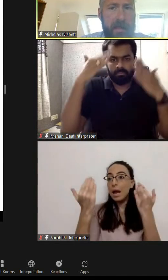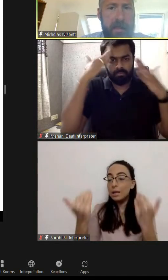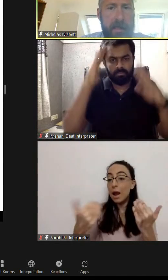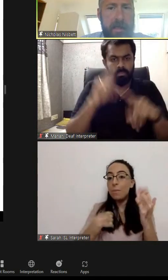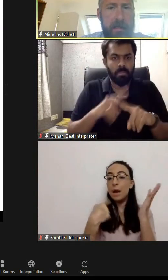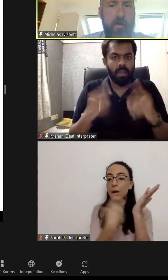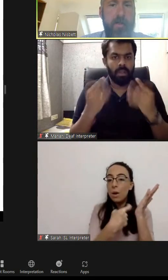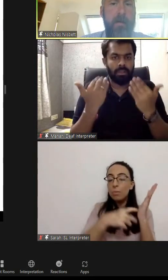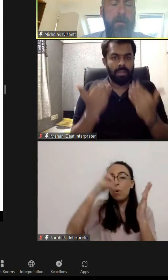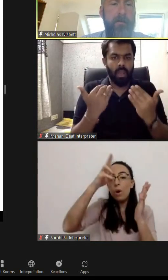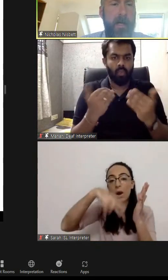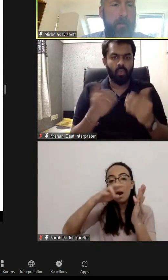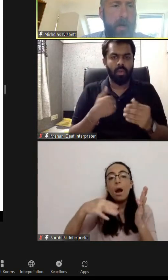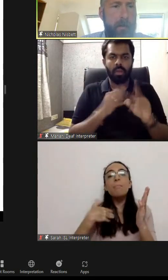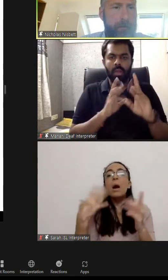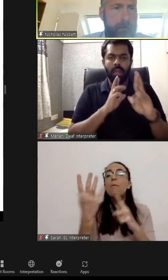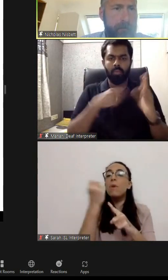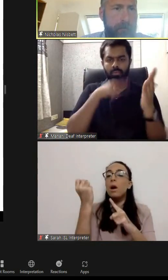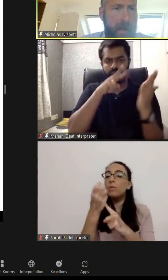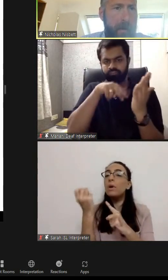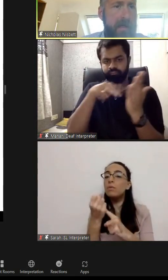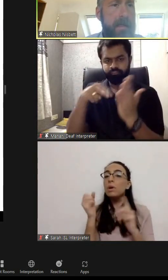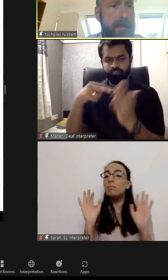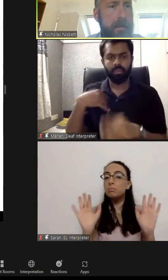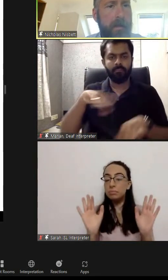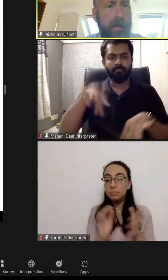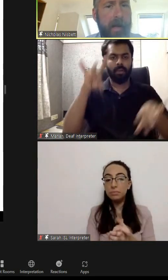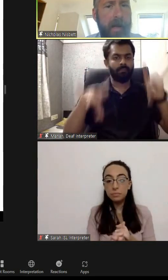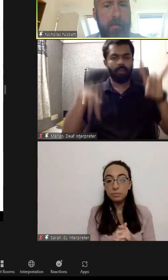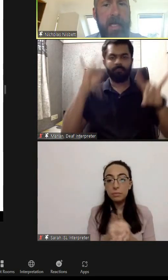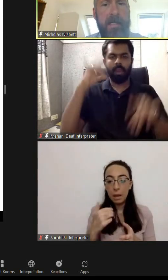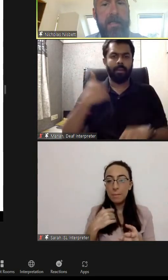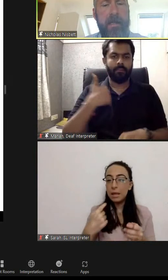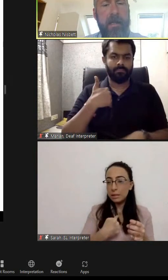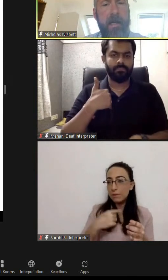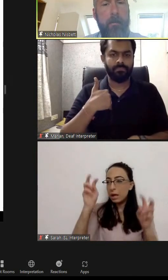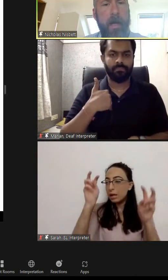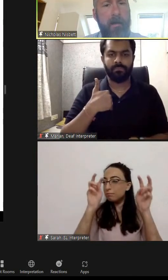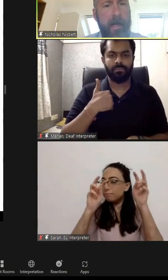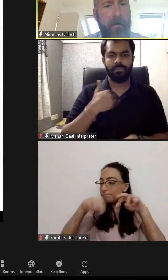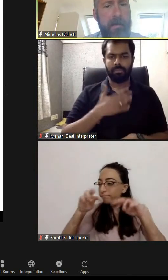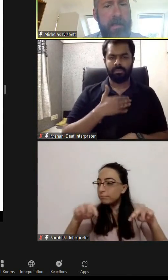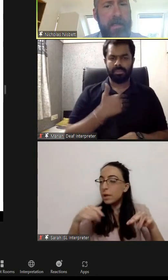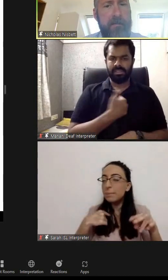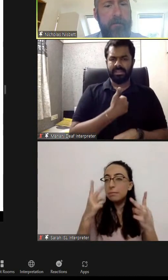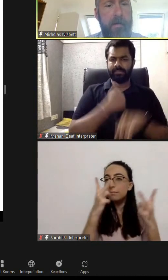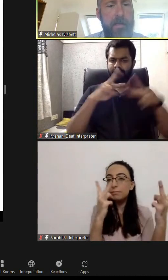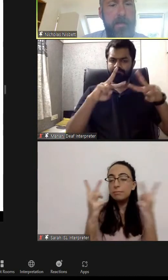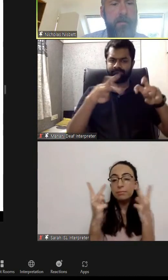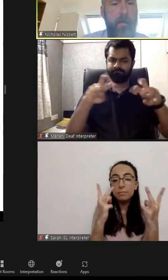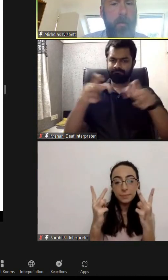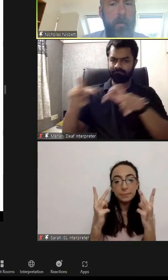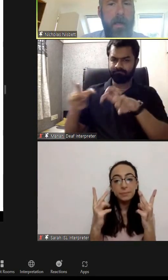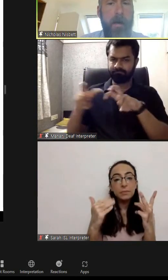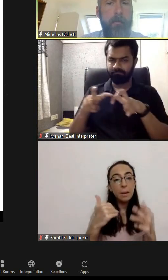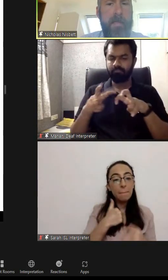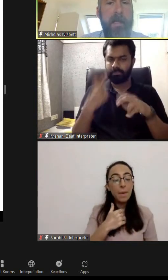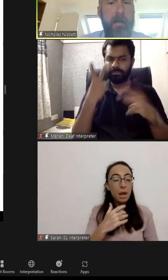Report and the Nutrition Equity Framework. But I started looking around a bit, And I came across this very